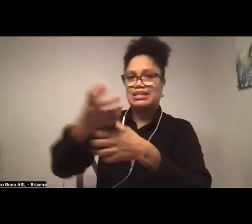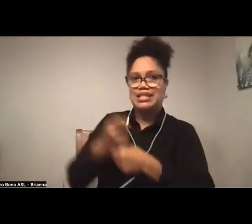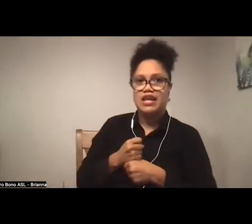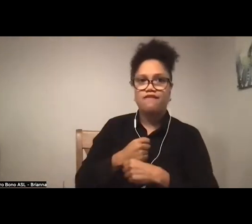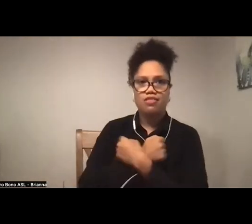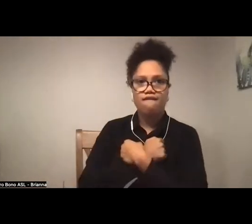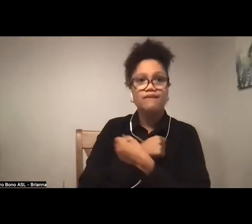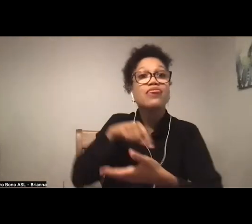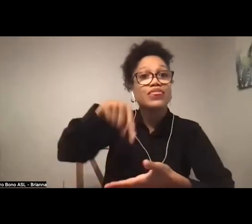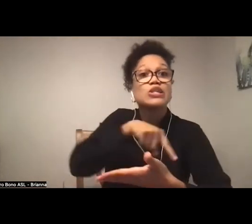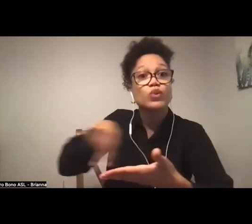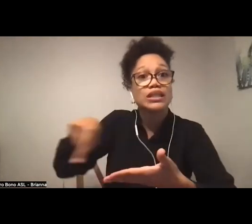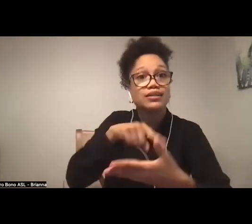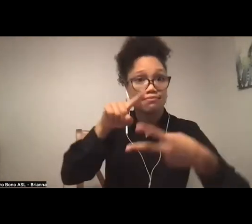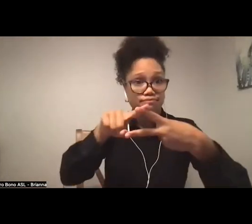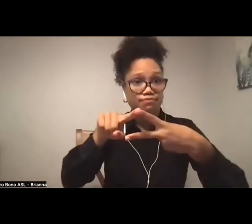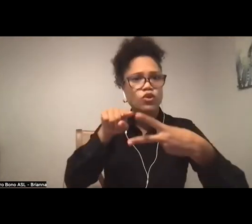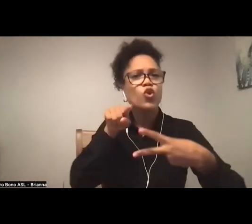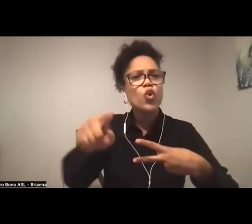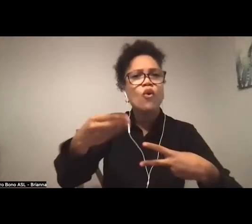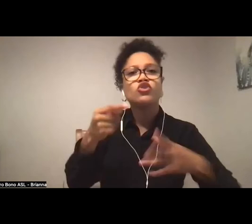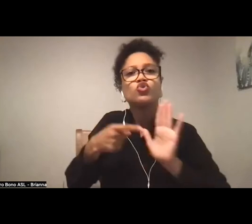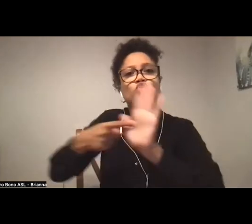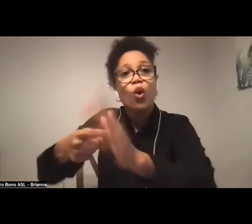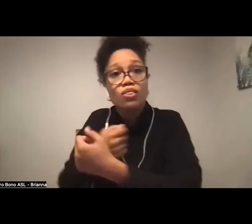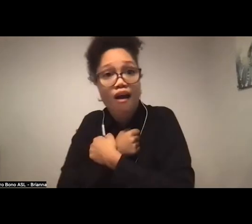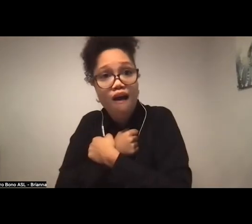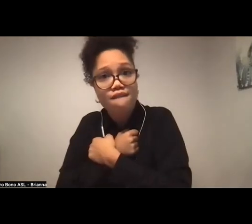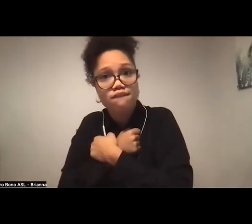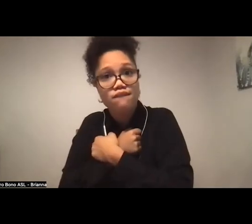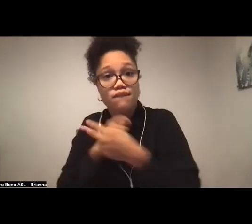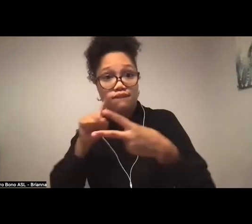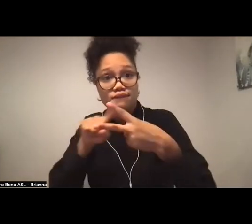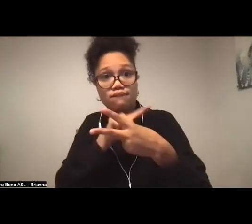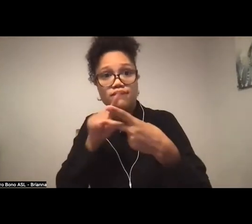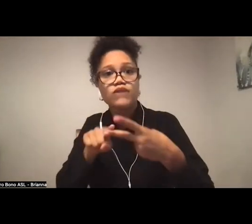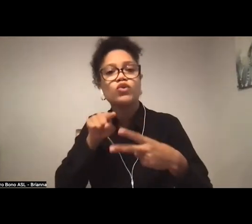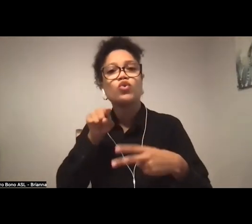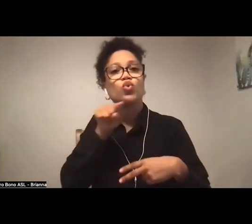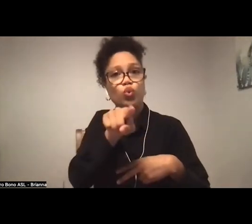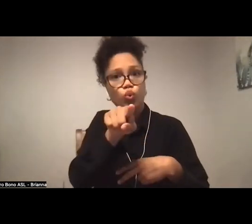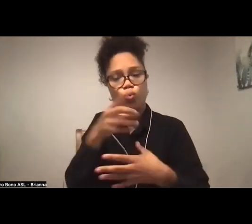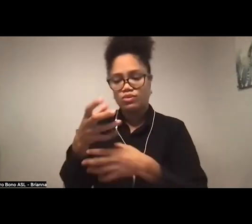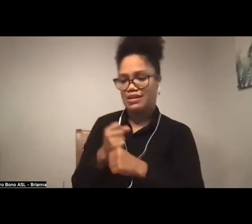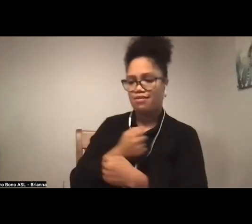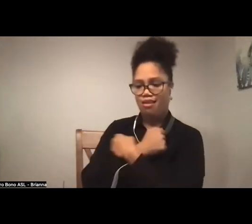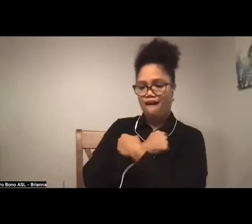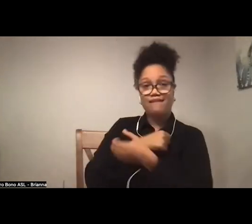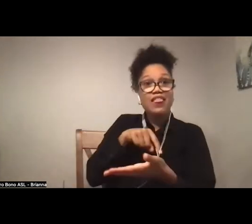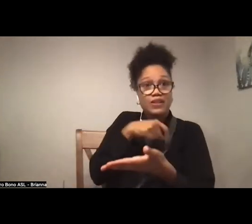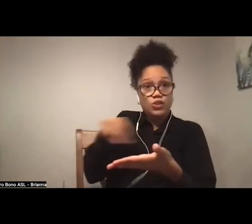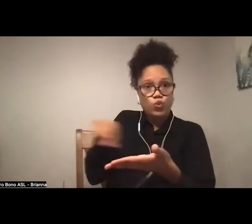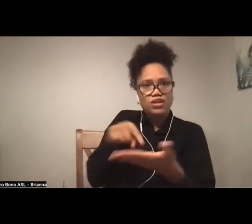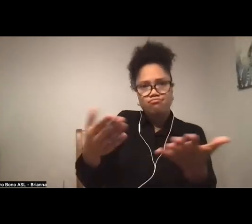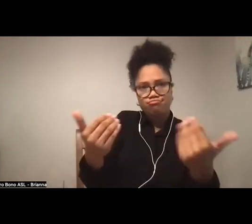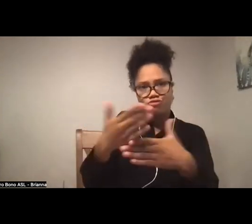One example where you've given love and one example where you've received love this week. And so if you can just,